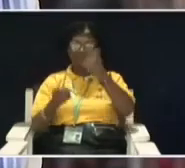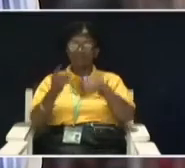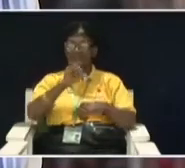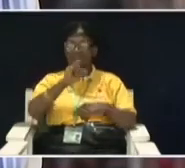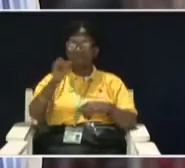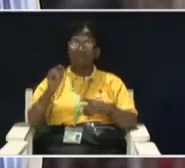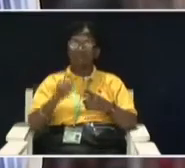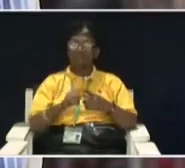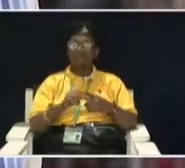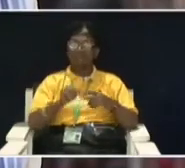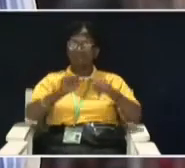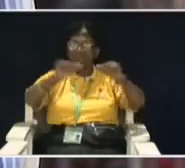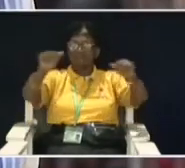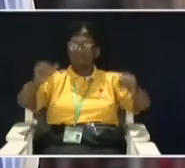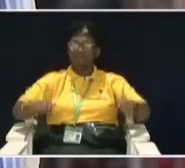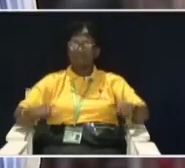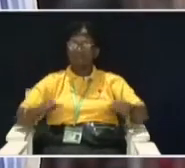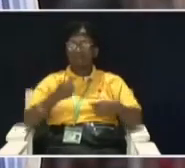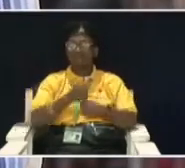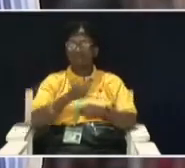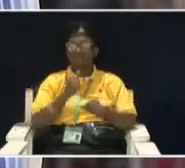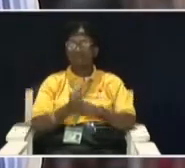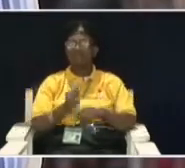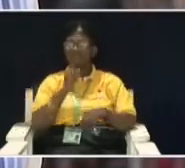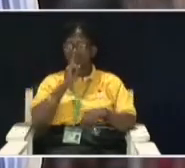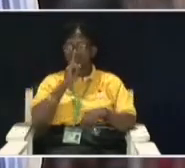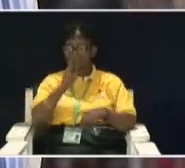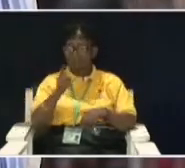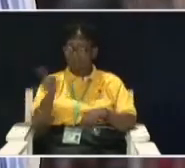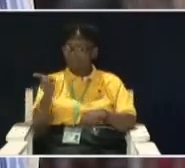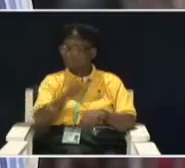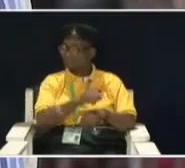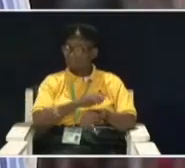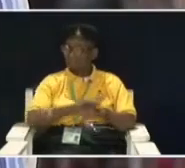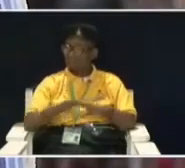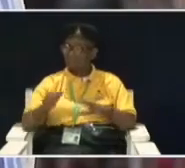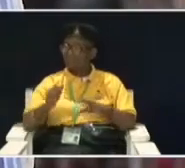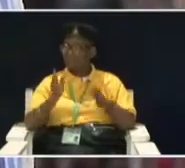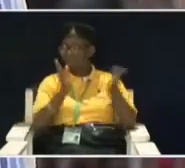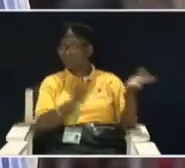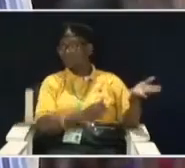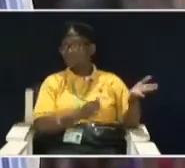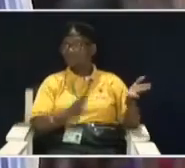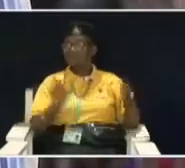make sure you don't leave your children behind. The altar is open,